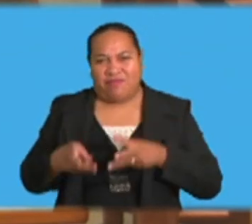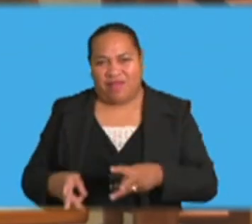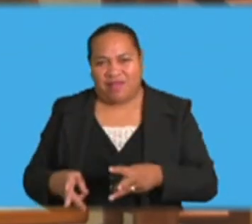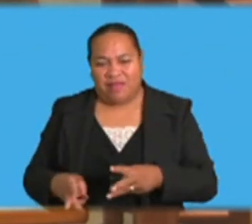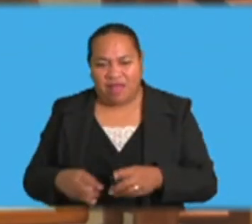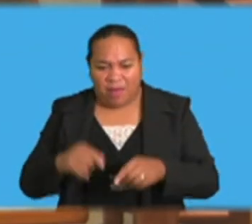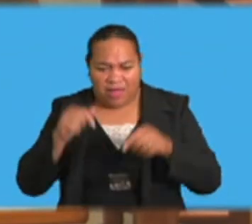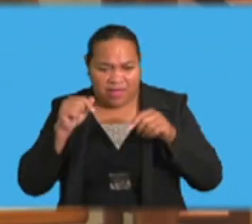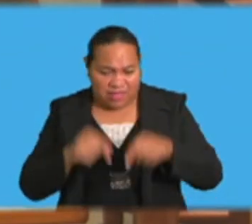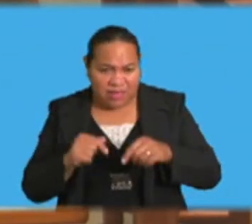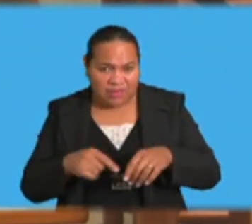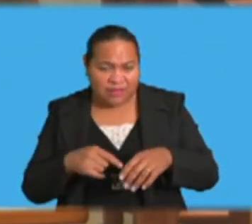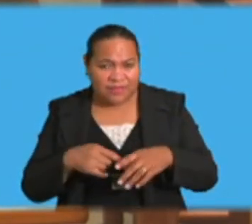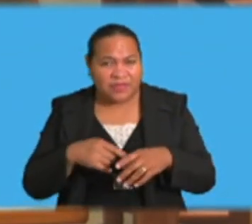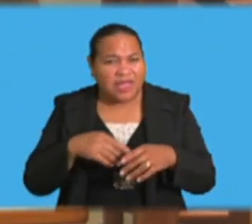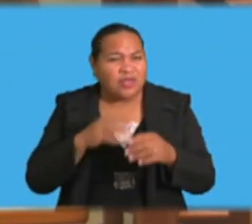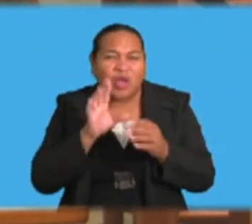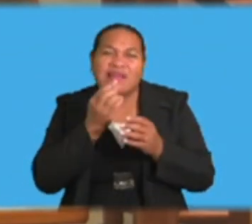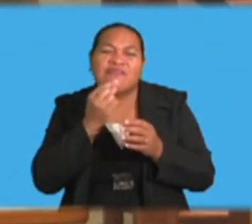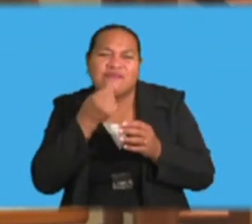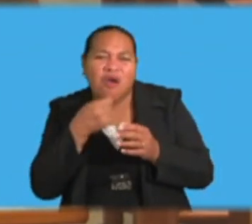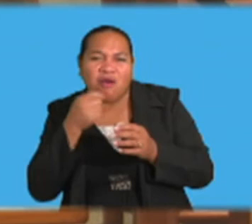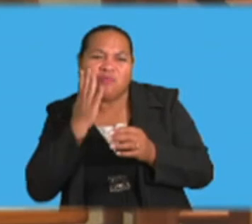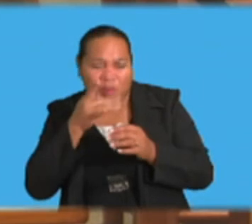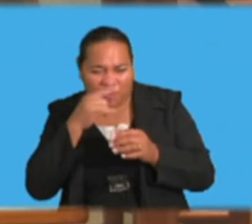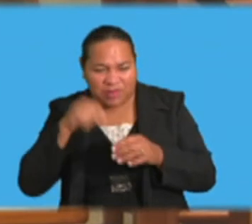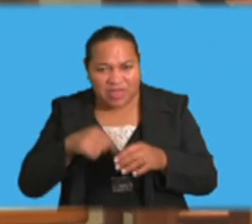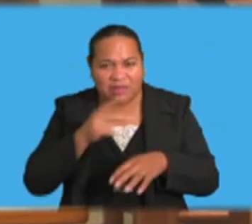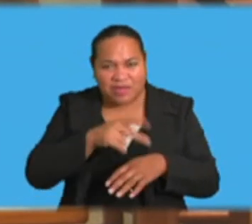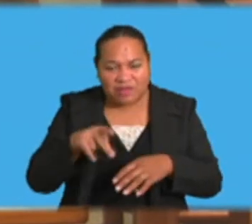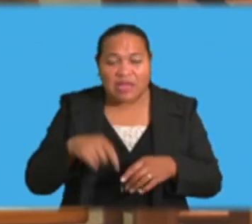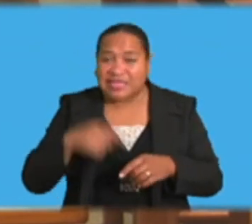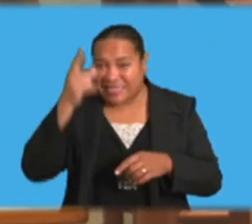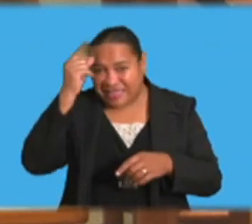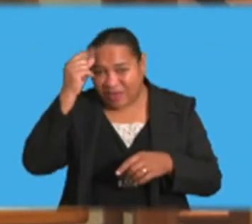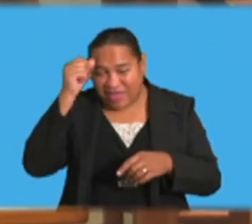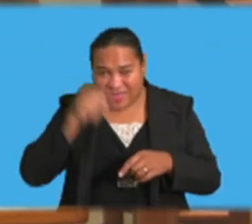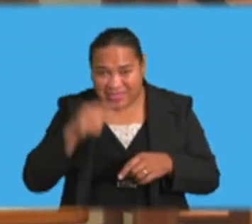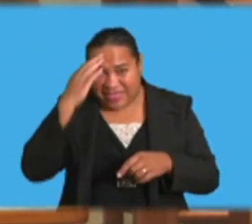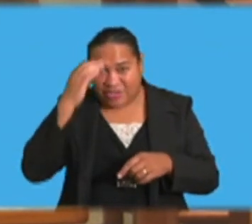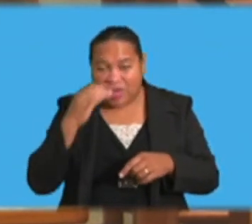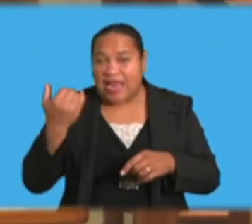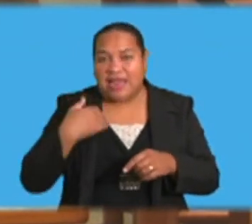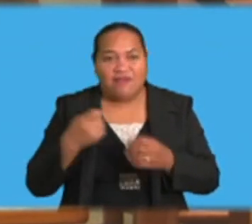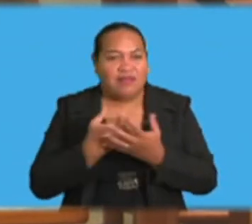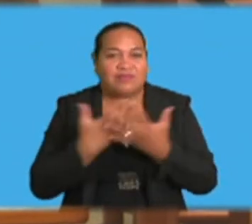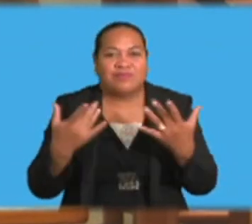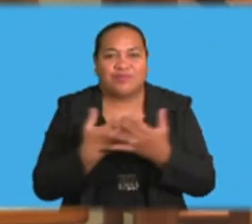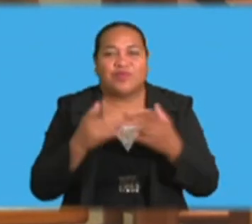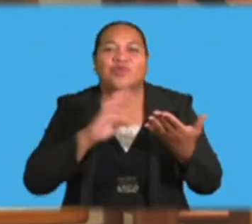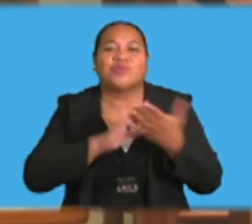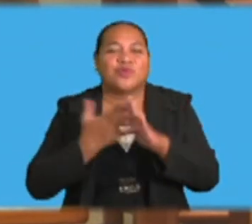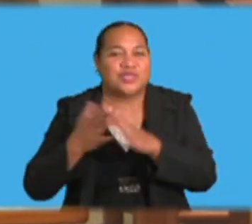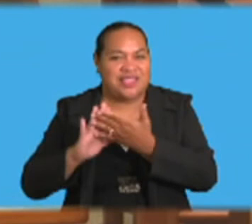one sector of the population in Fiji and indeed the Pacific. The Itoke communities in this country live in a significant numbers in